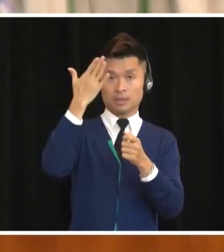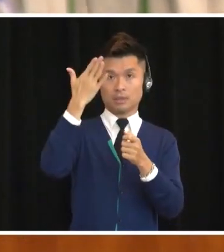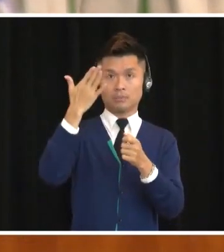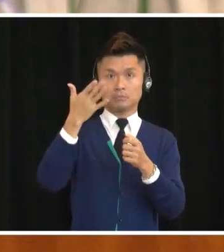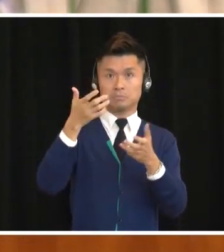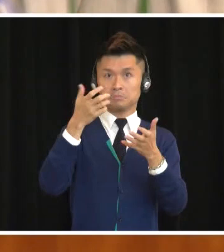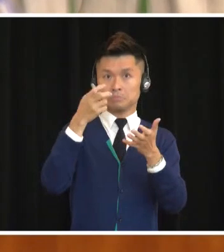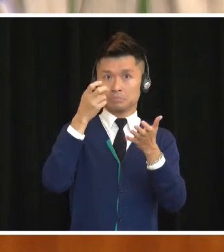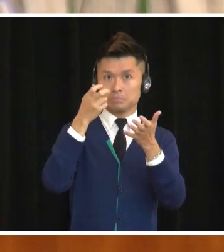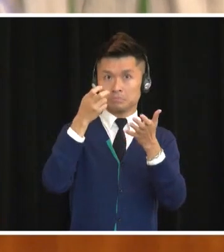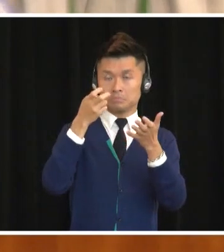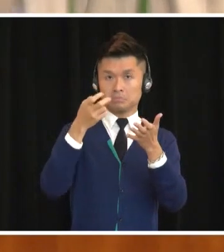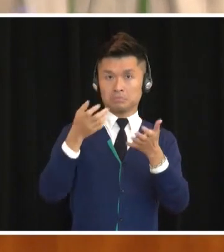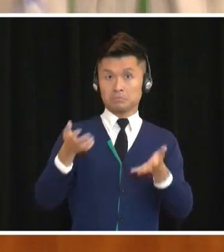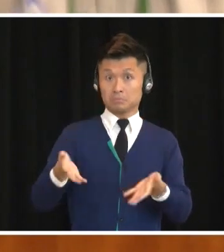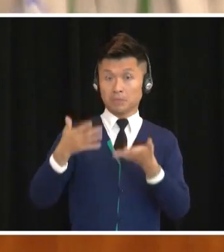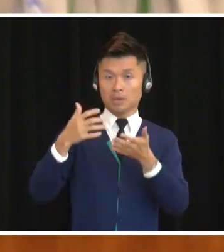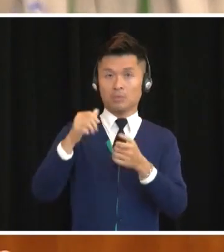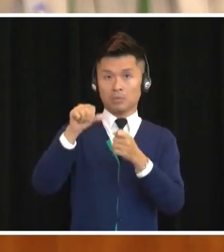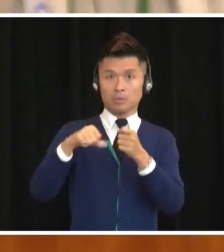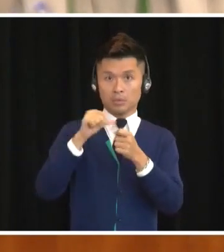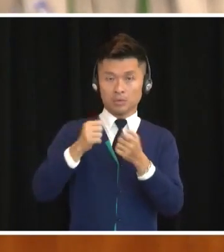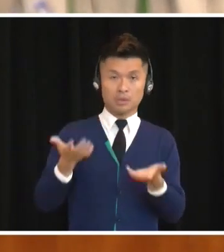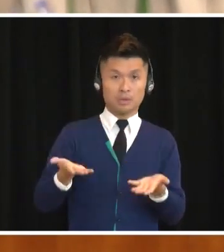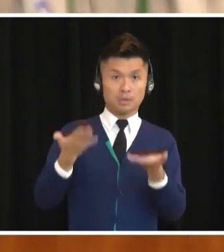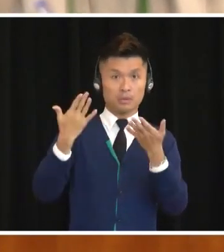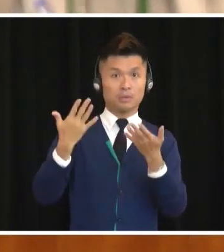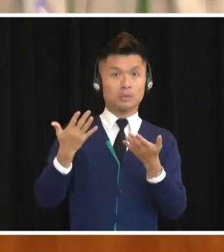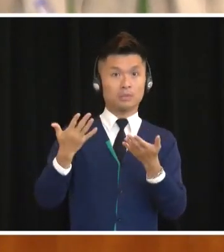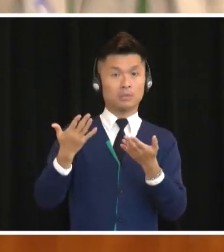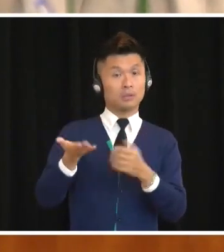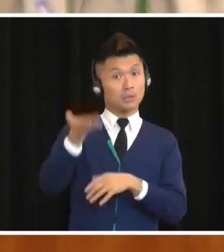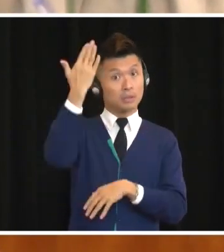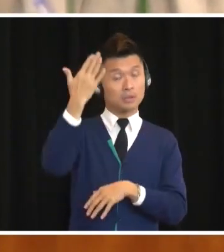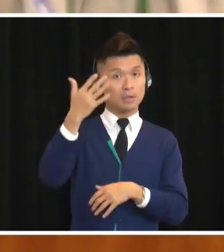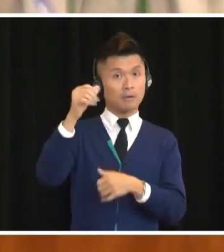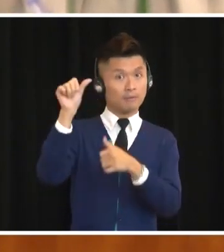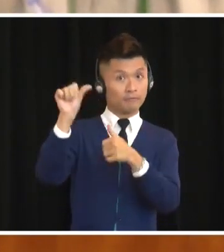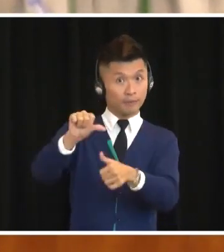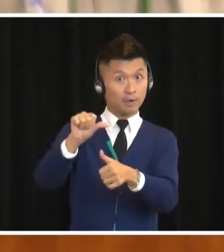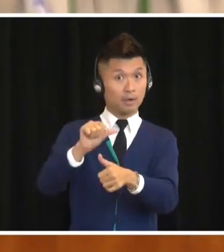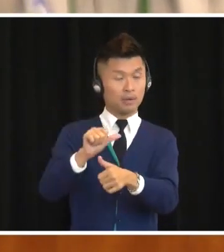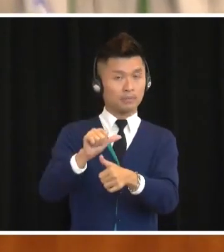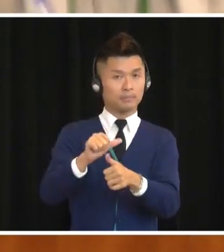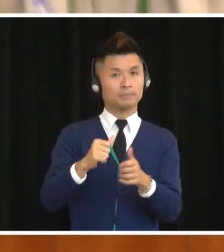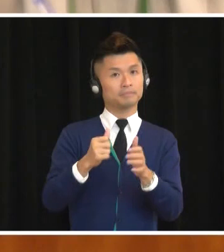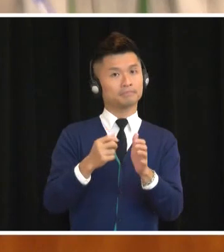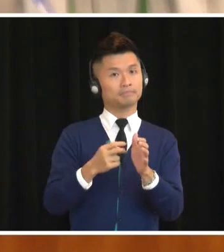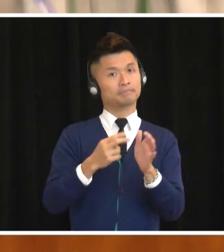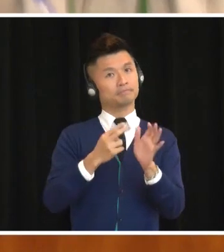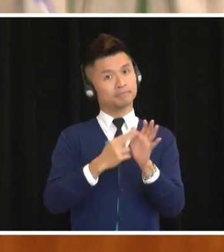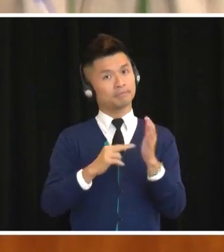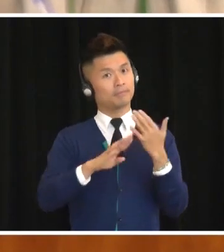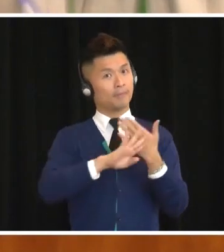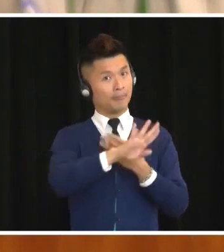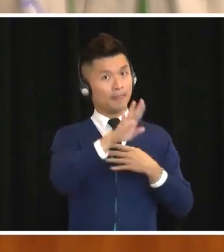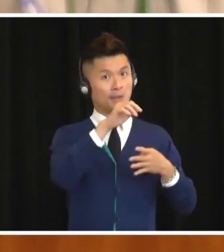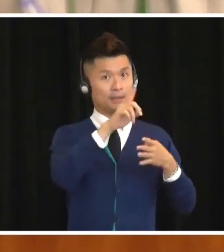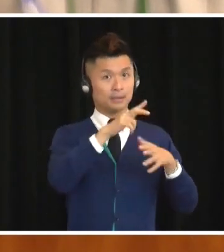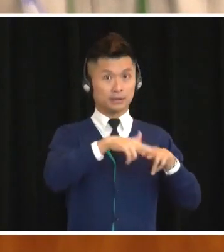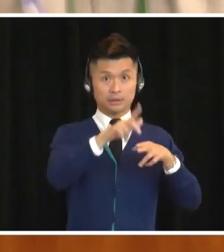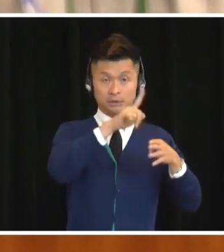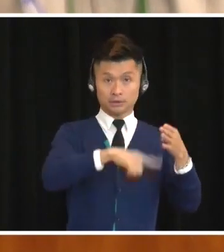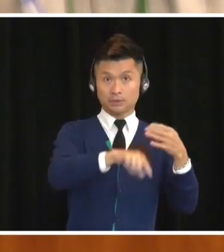if they commit an offense for a minimum punishment of 5 years of imprisonment,